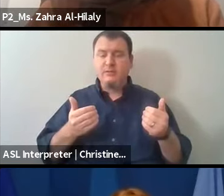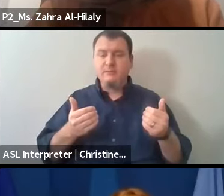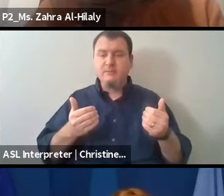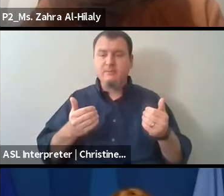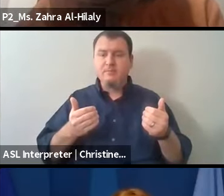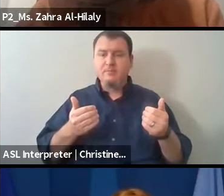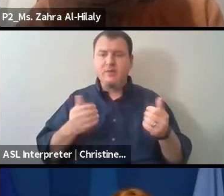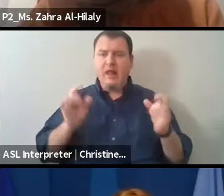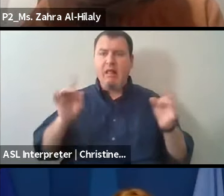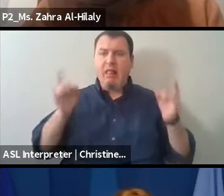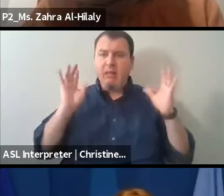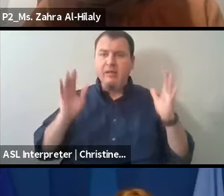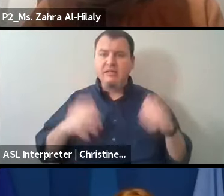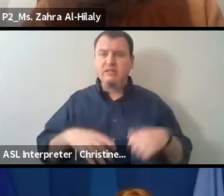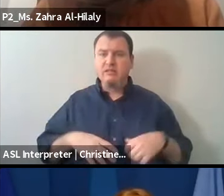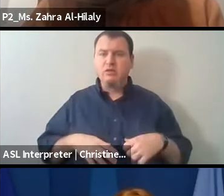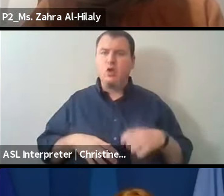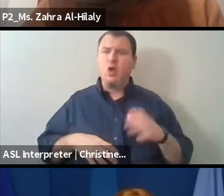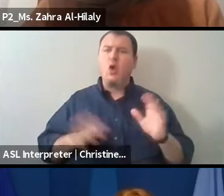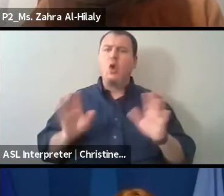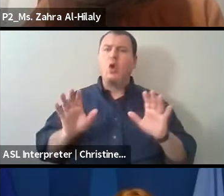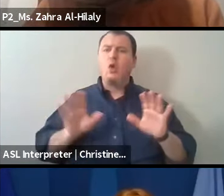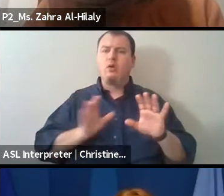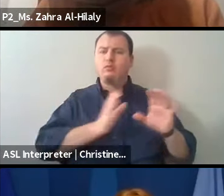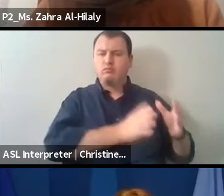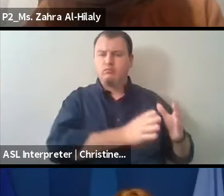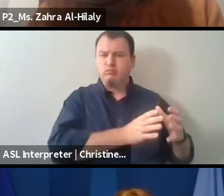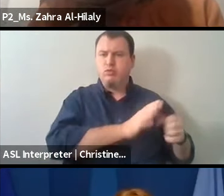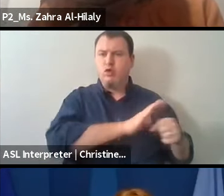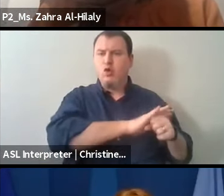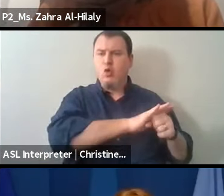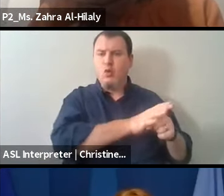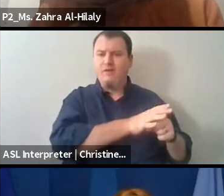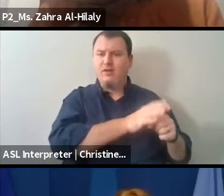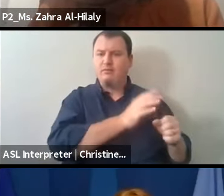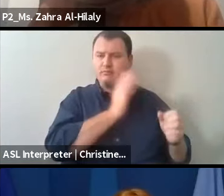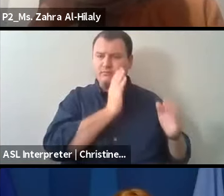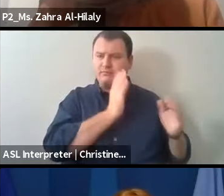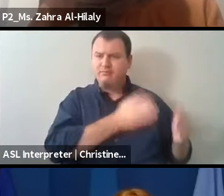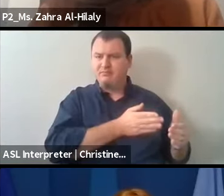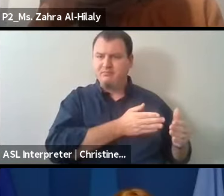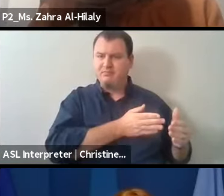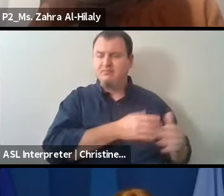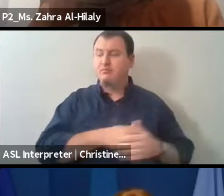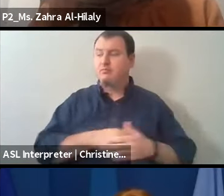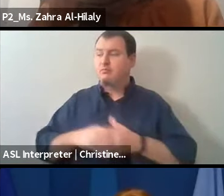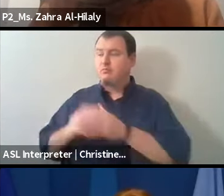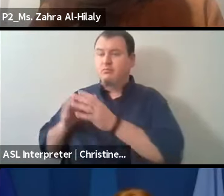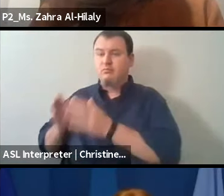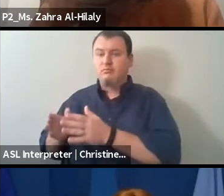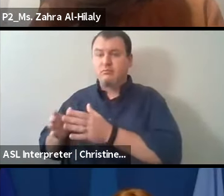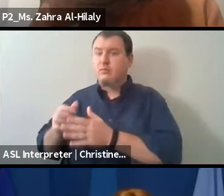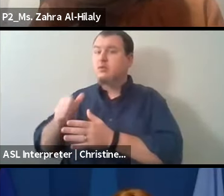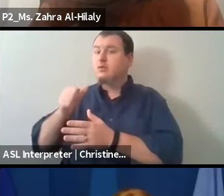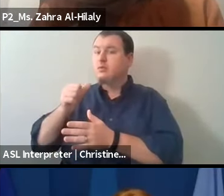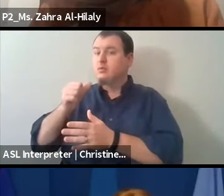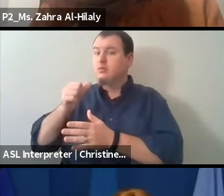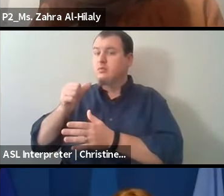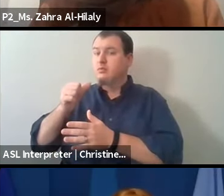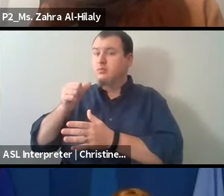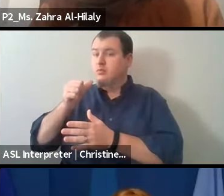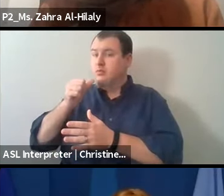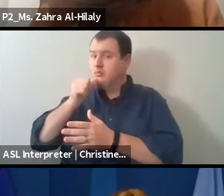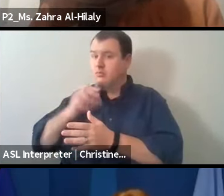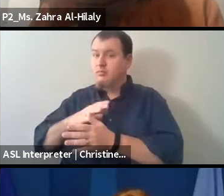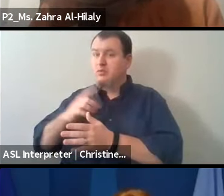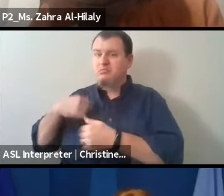calamities. We don't say, "Oh, no, this is COVID, we will deal with it this way. This one, we know it's old, we've lived